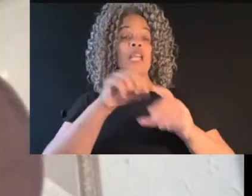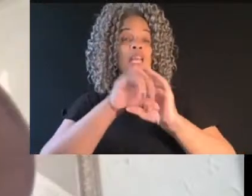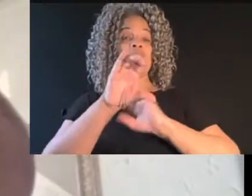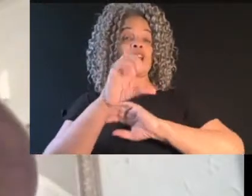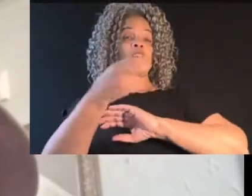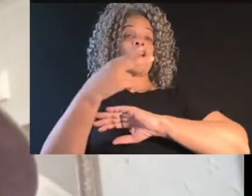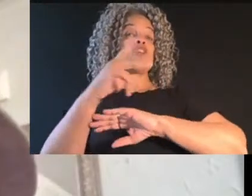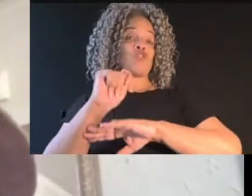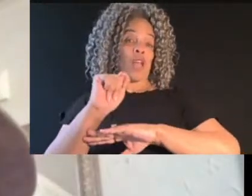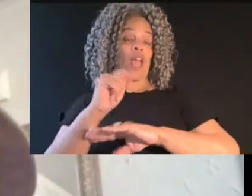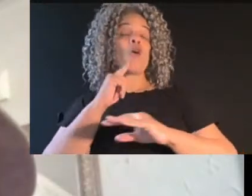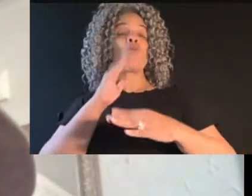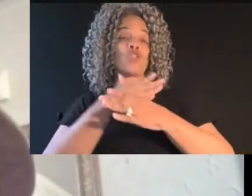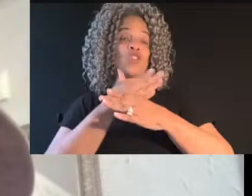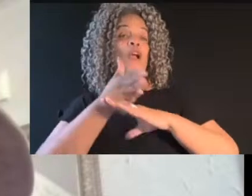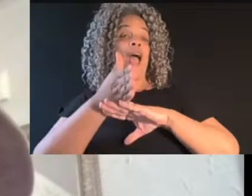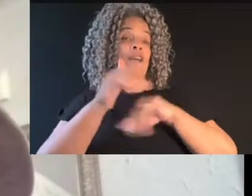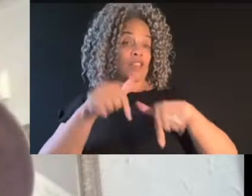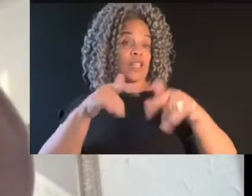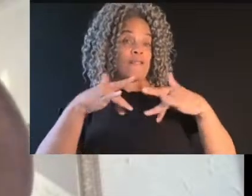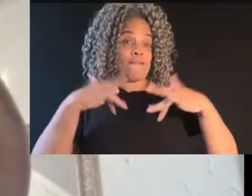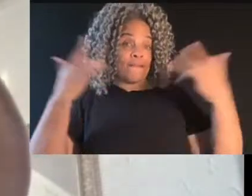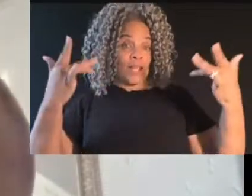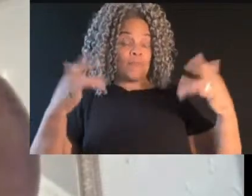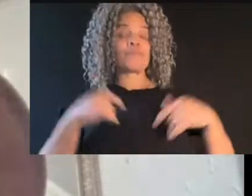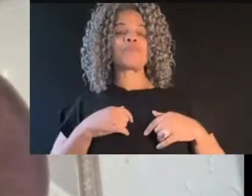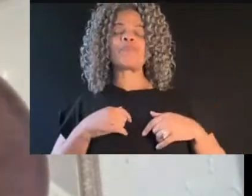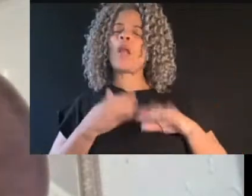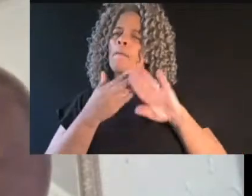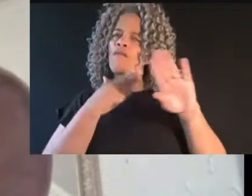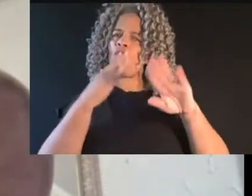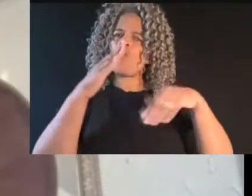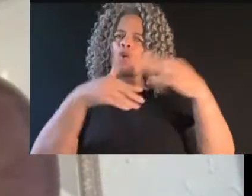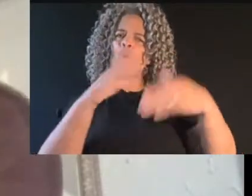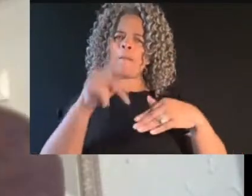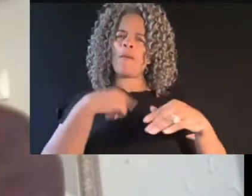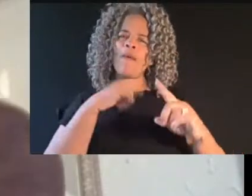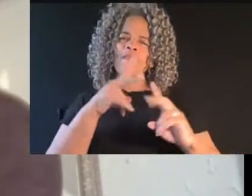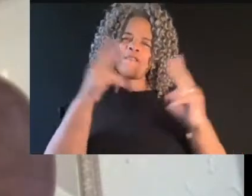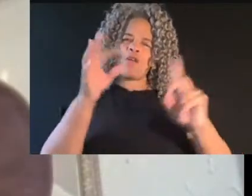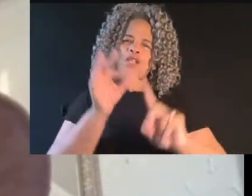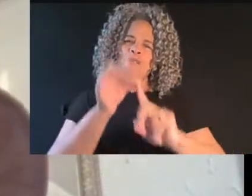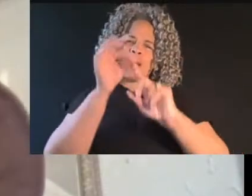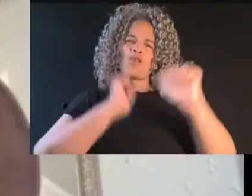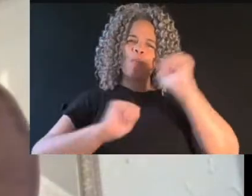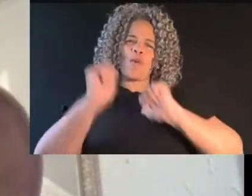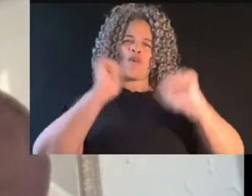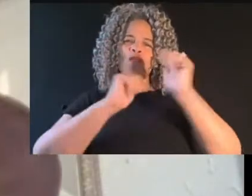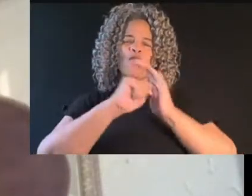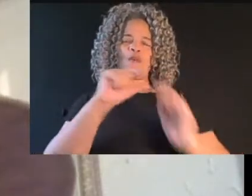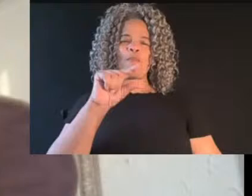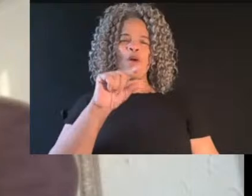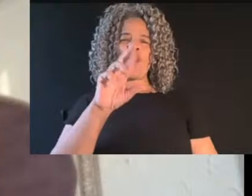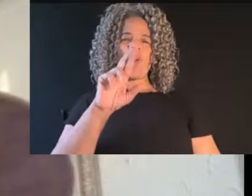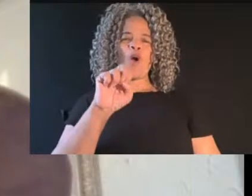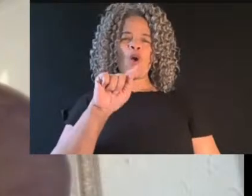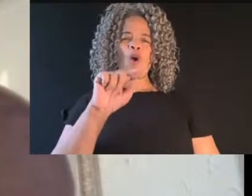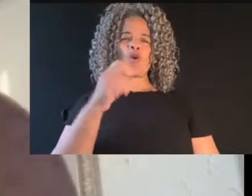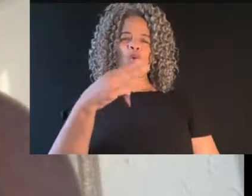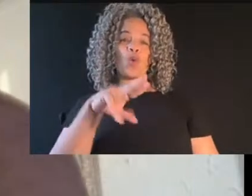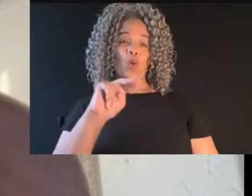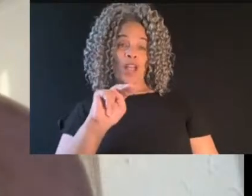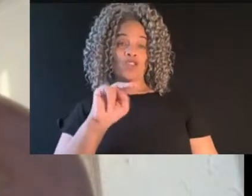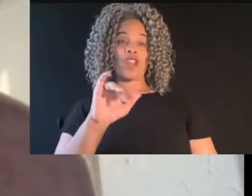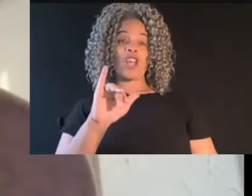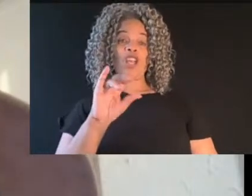out after the event. Before we wrap up, we have a very special performance from Gretchen Yanover.